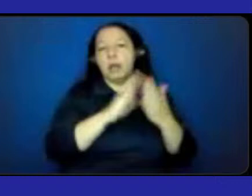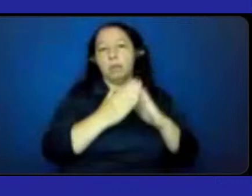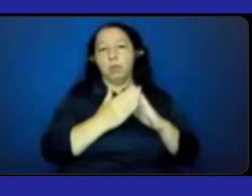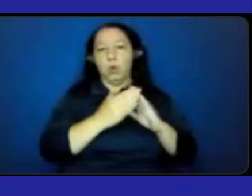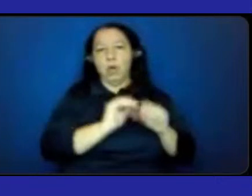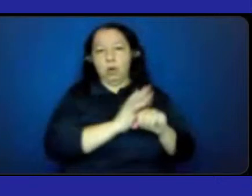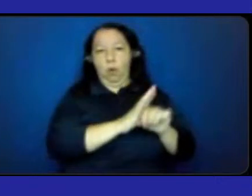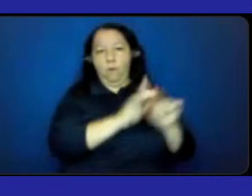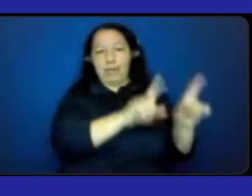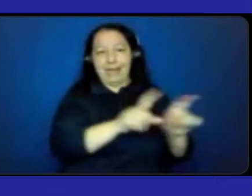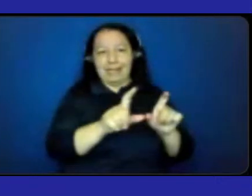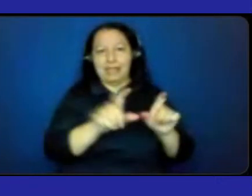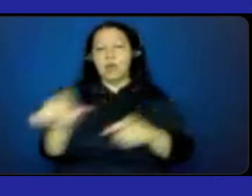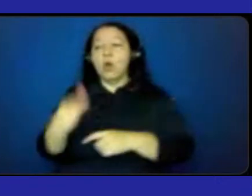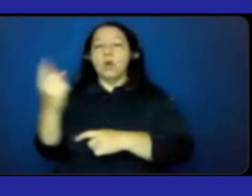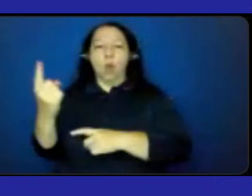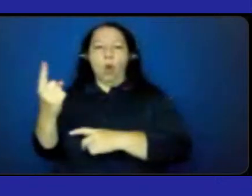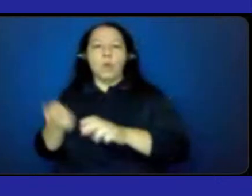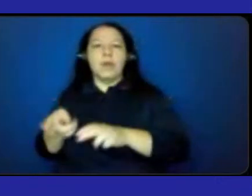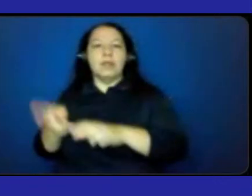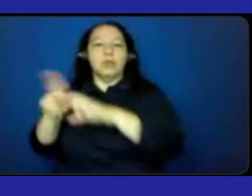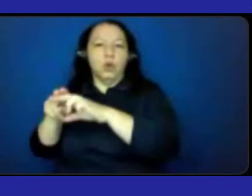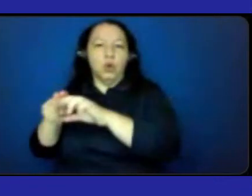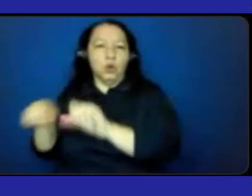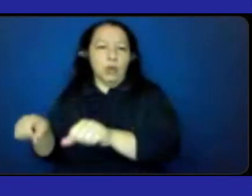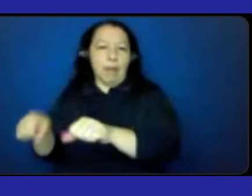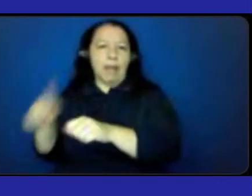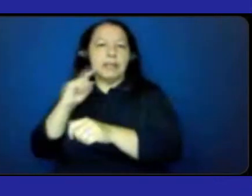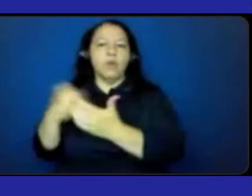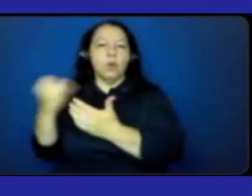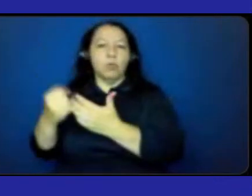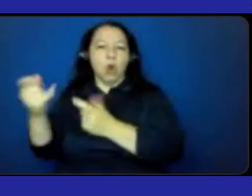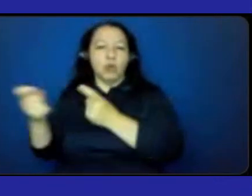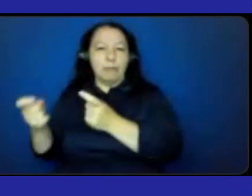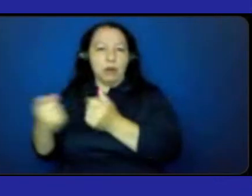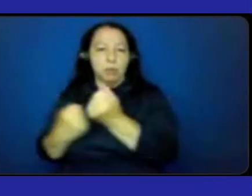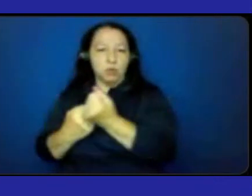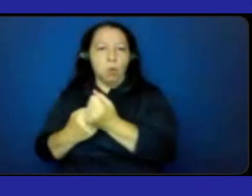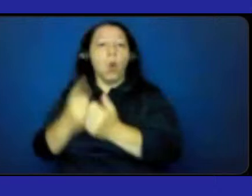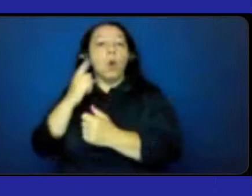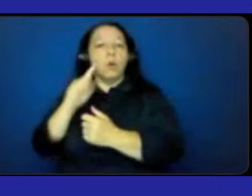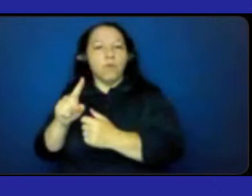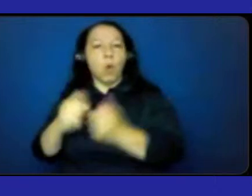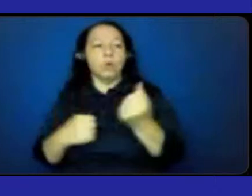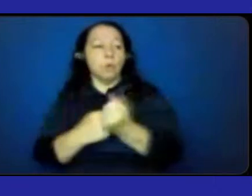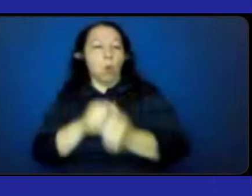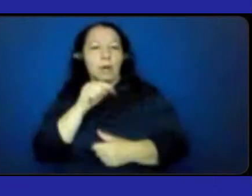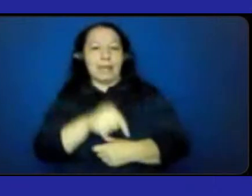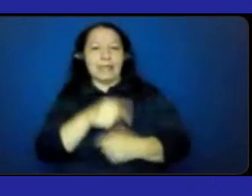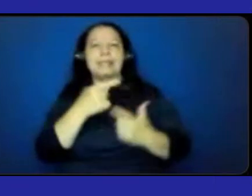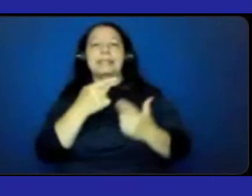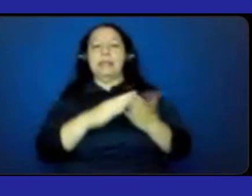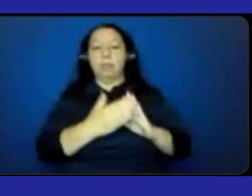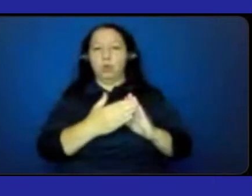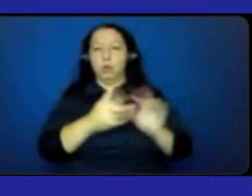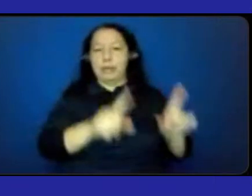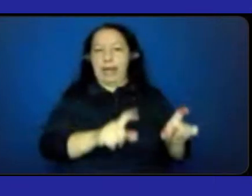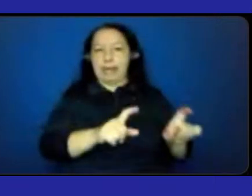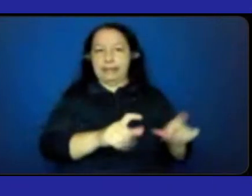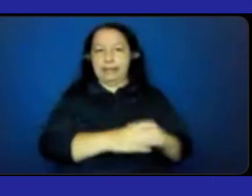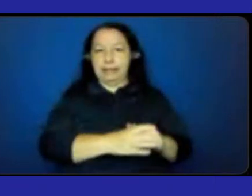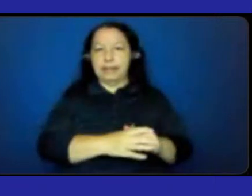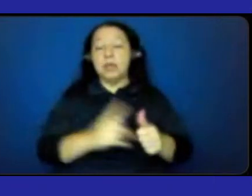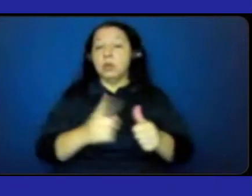is a surge capacity for project management support to support that community testing. So for this first one